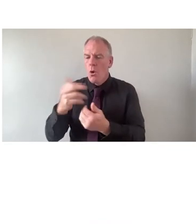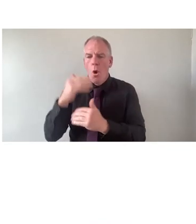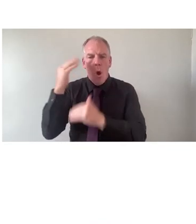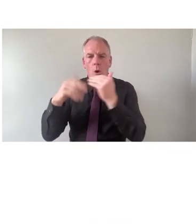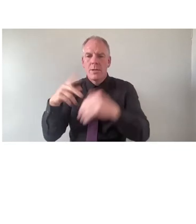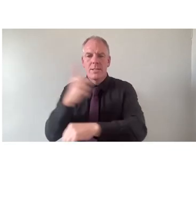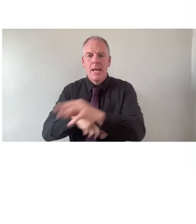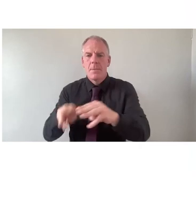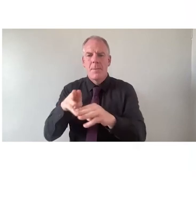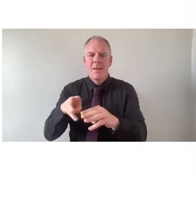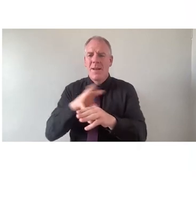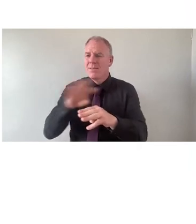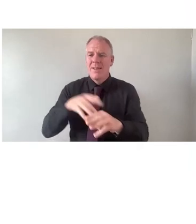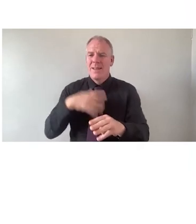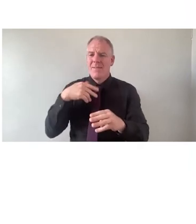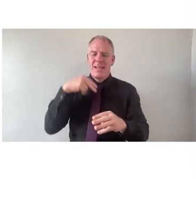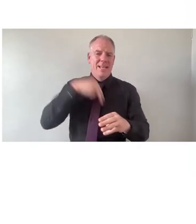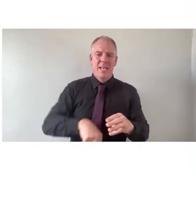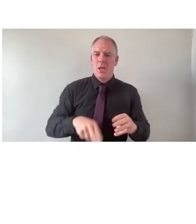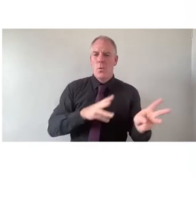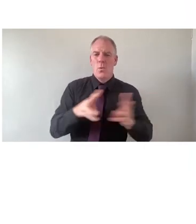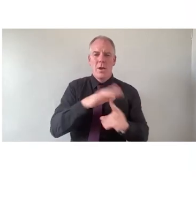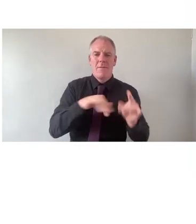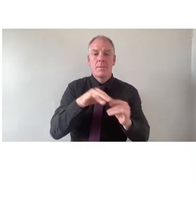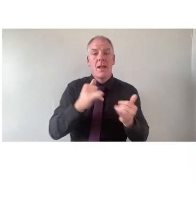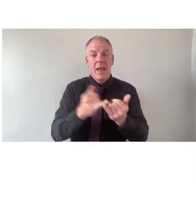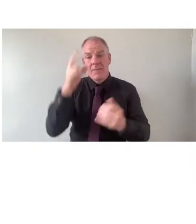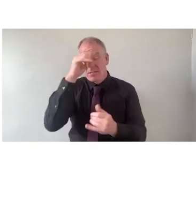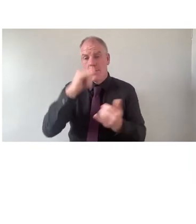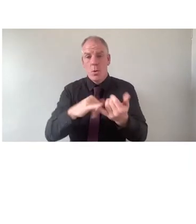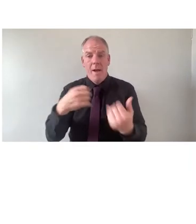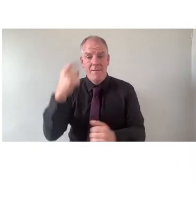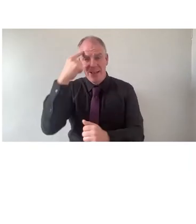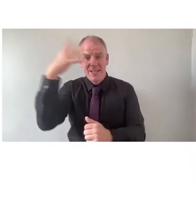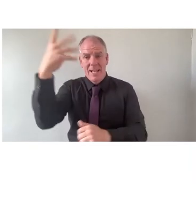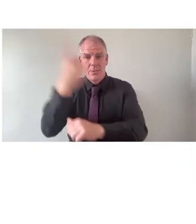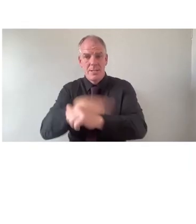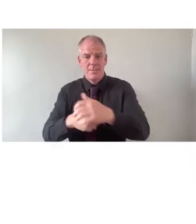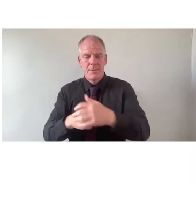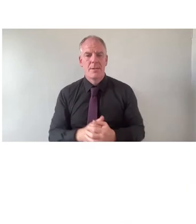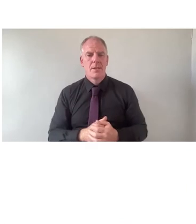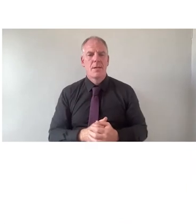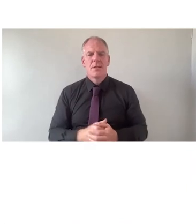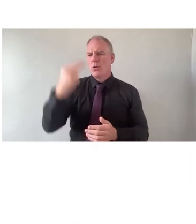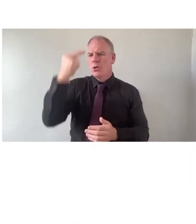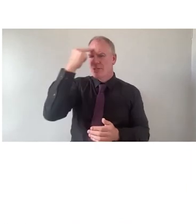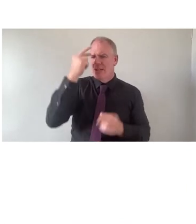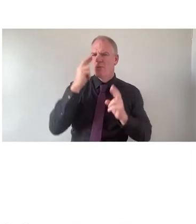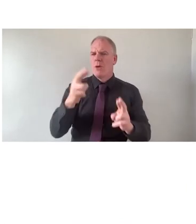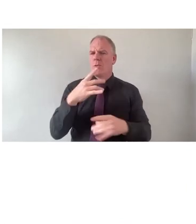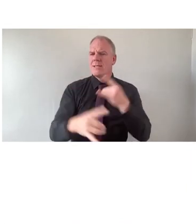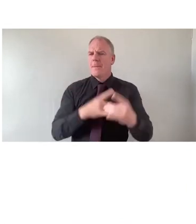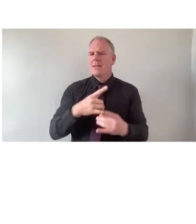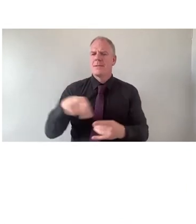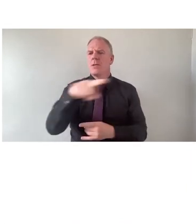from the workplace, in particular those with intellectual disabilities. So in order to correctly interpret what's happening, I think we need to be talking